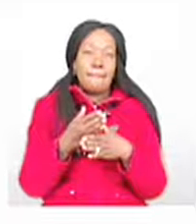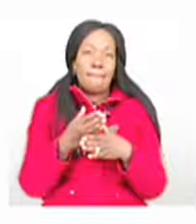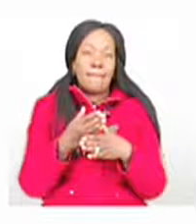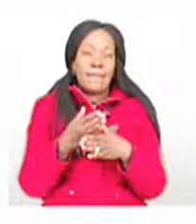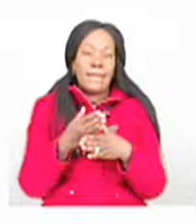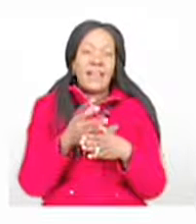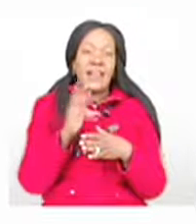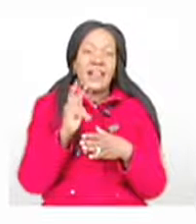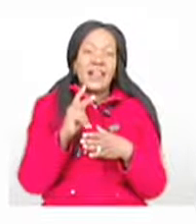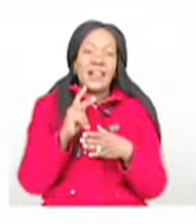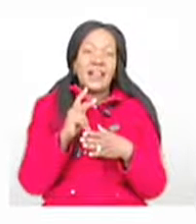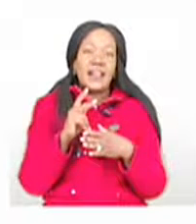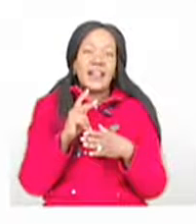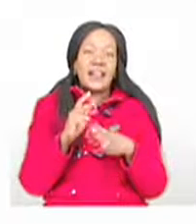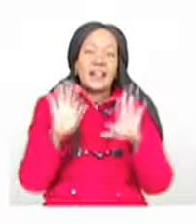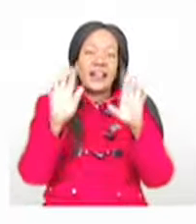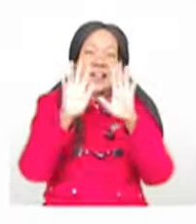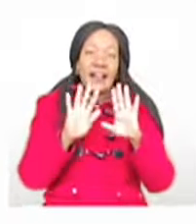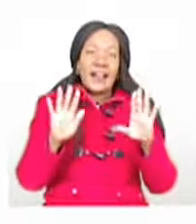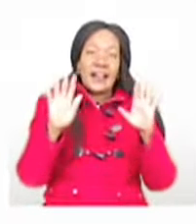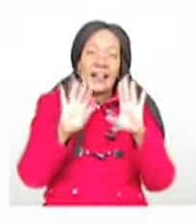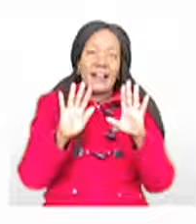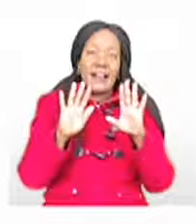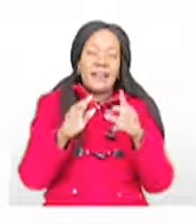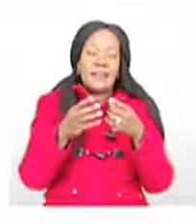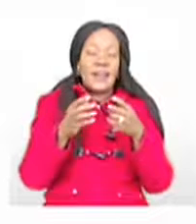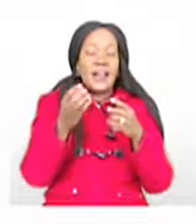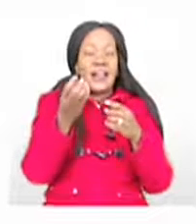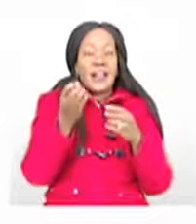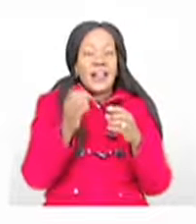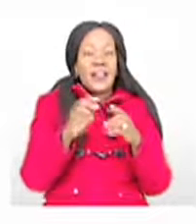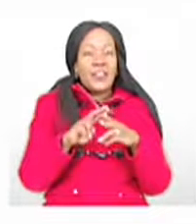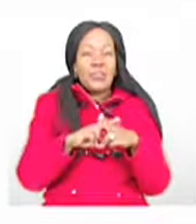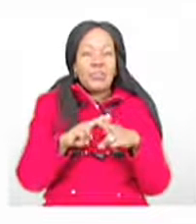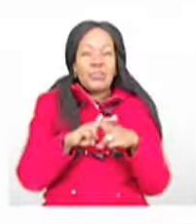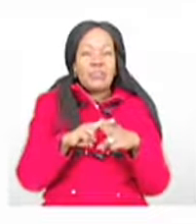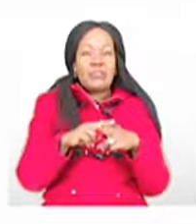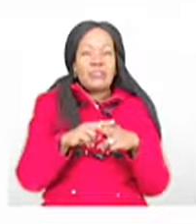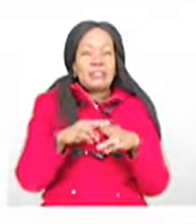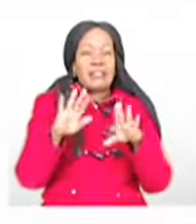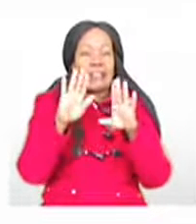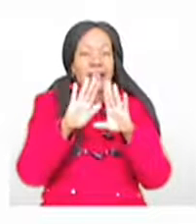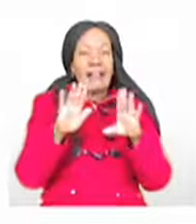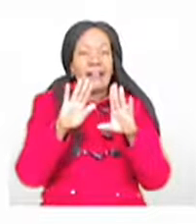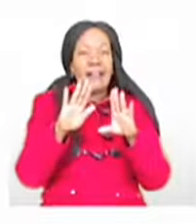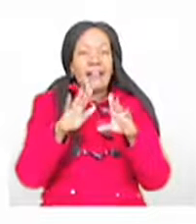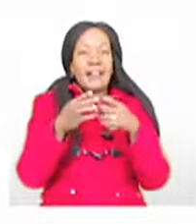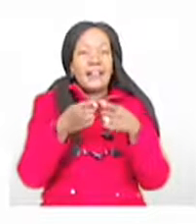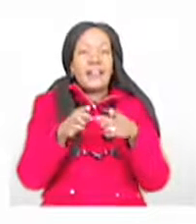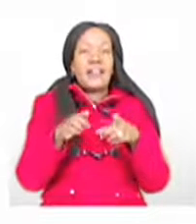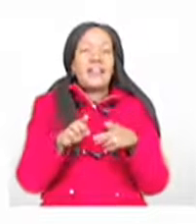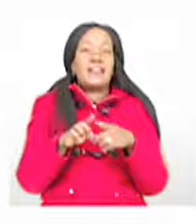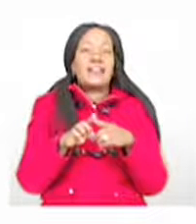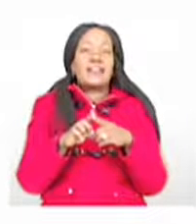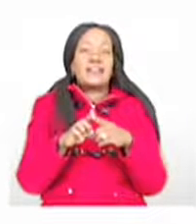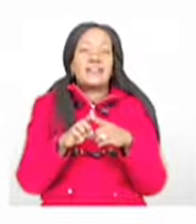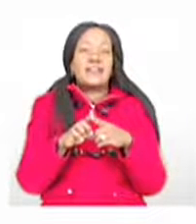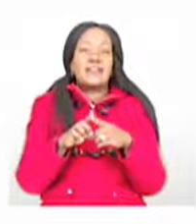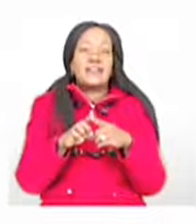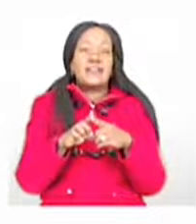once more. Color in by using the color code. Remember the color